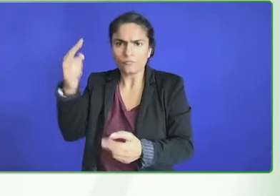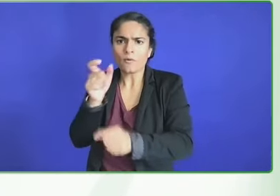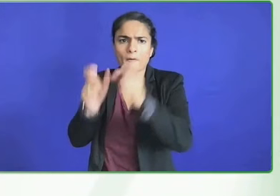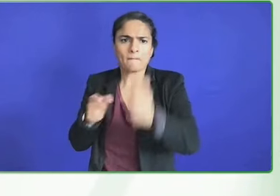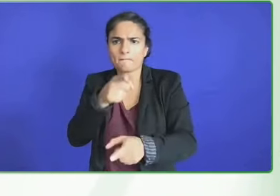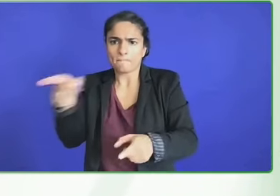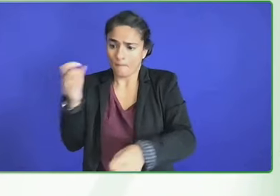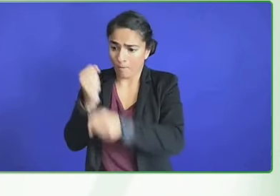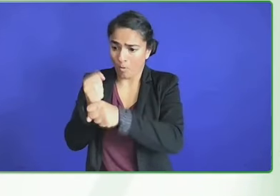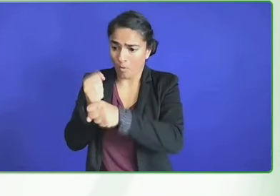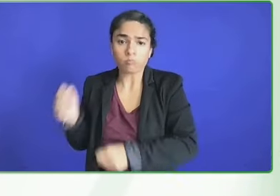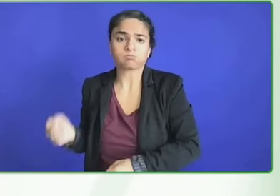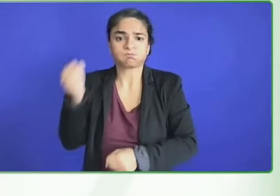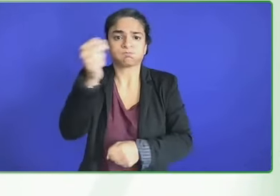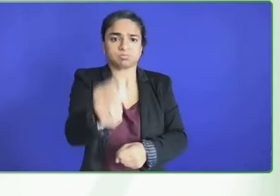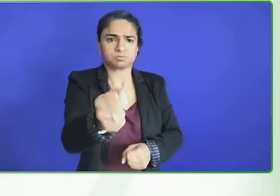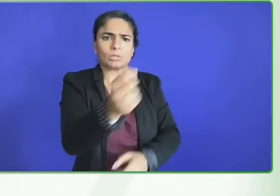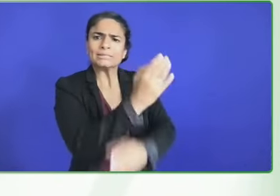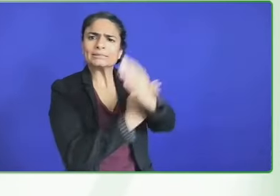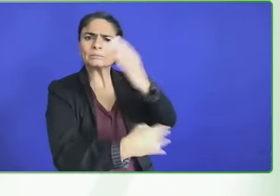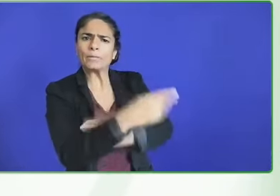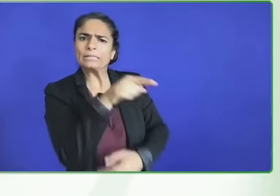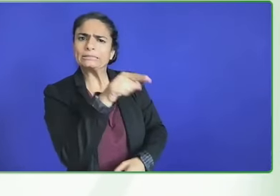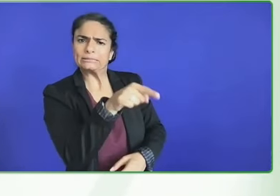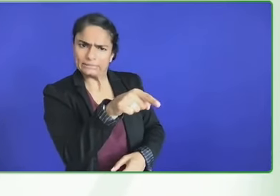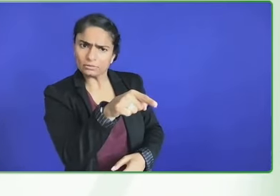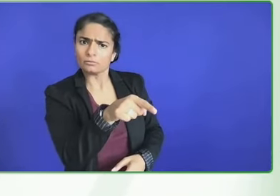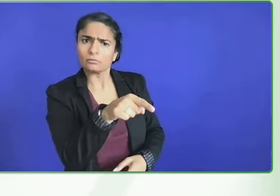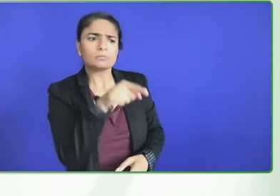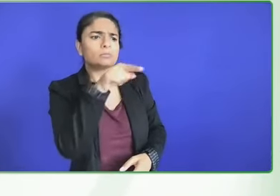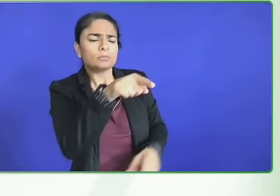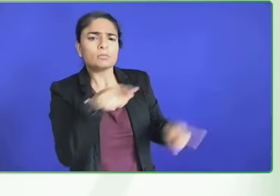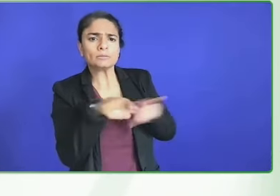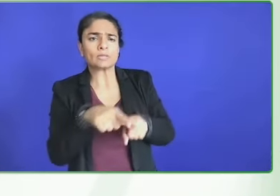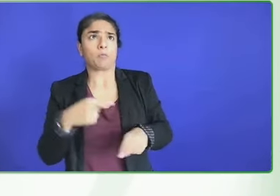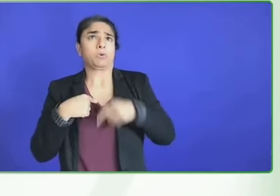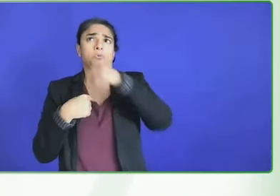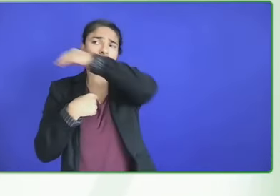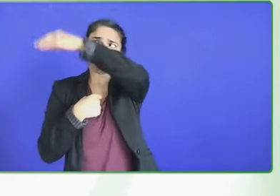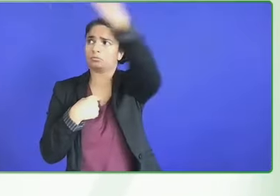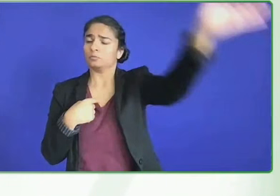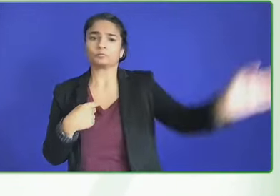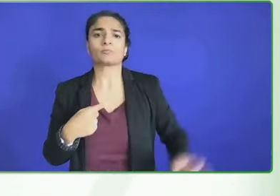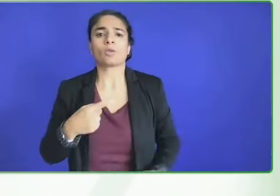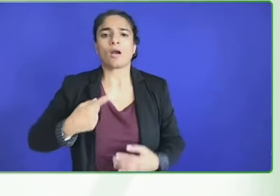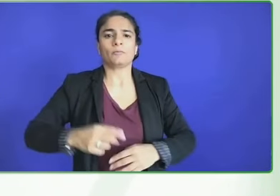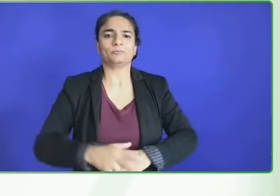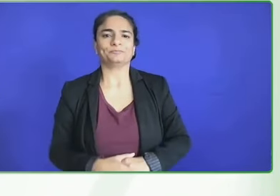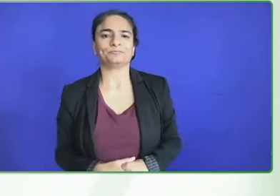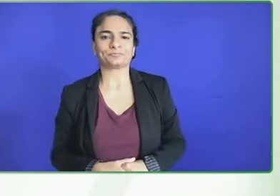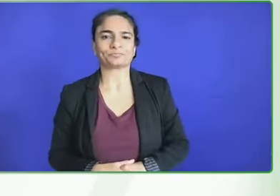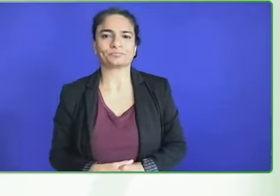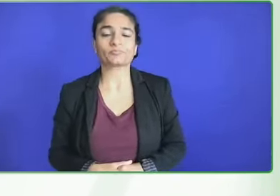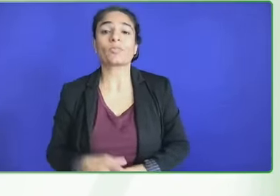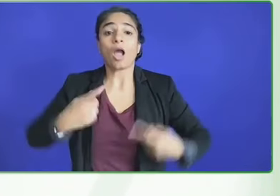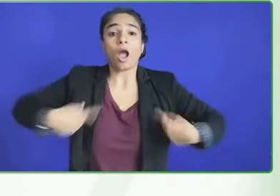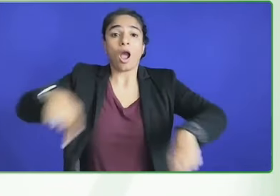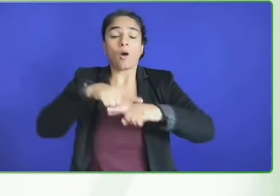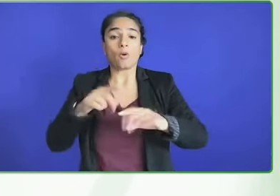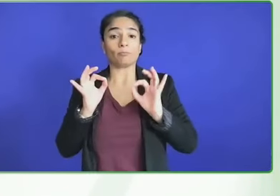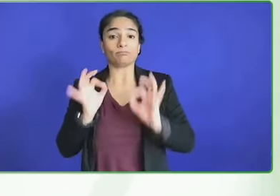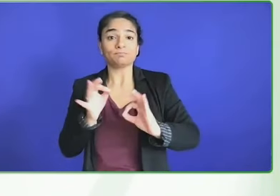also, we are accountable for those activities and have some activities for monitoring and for